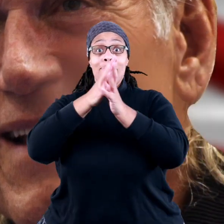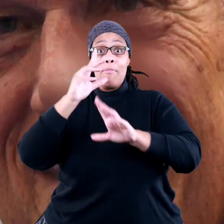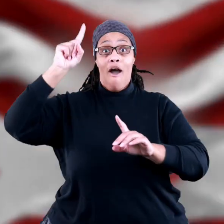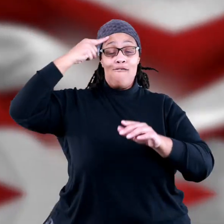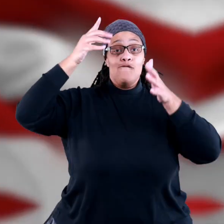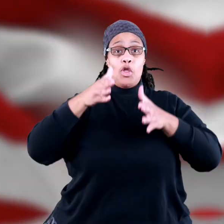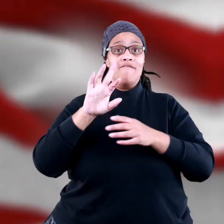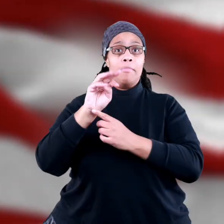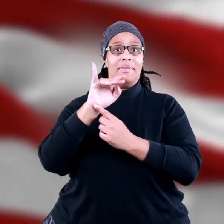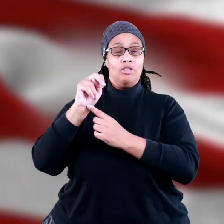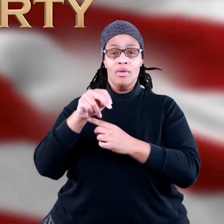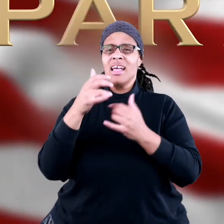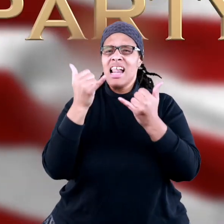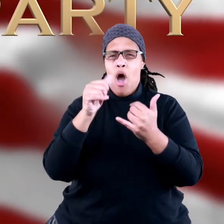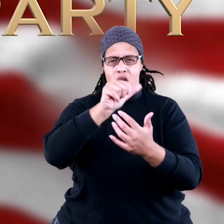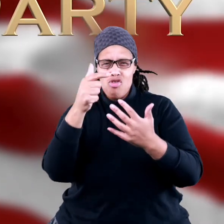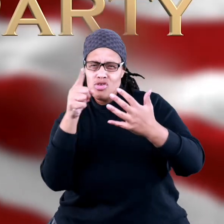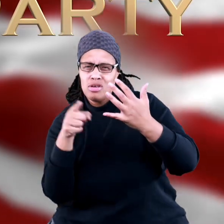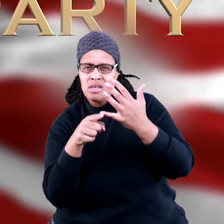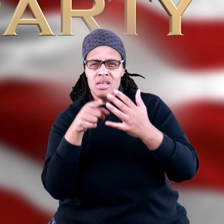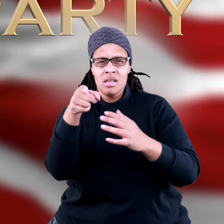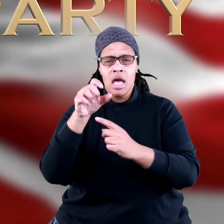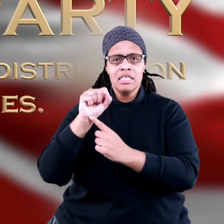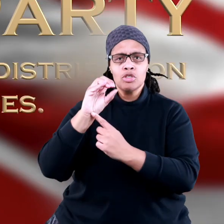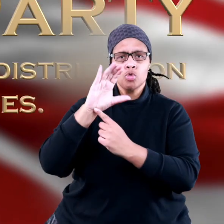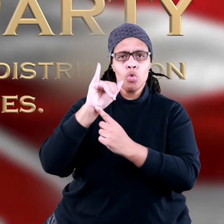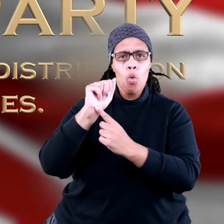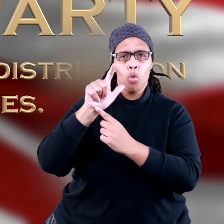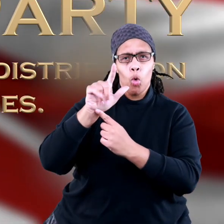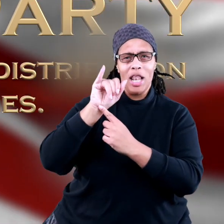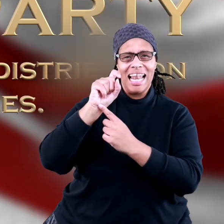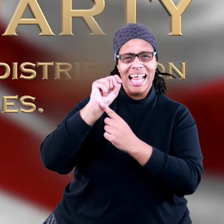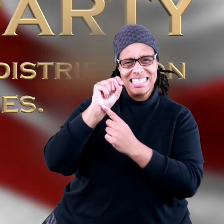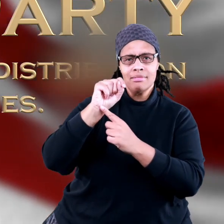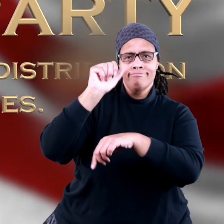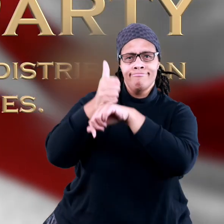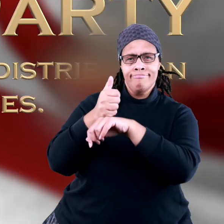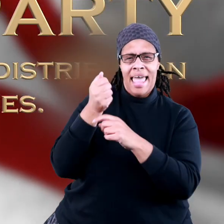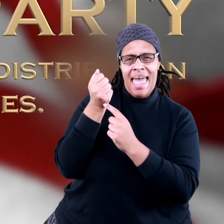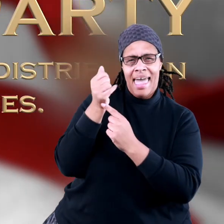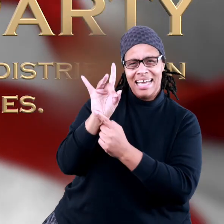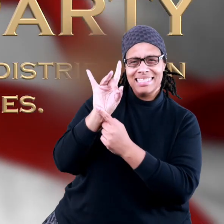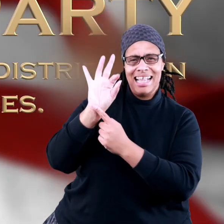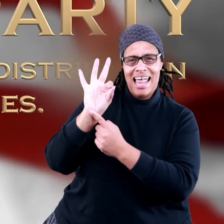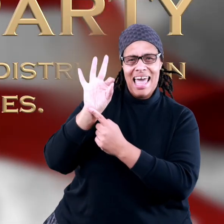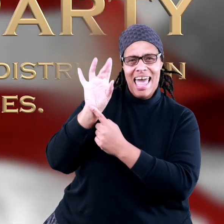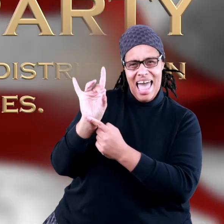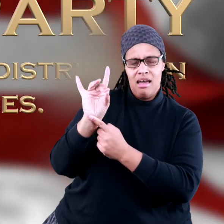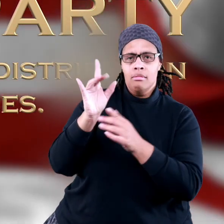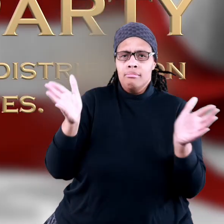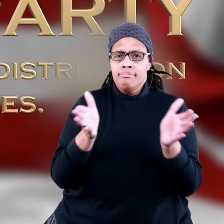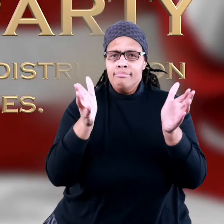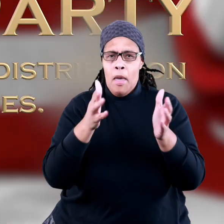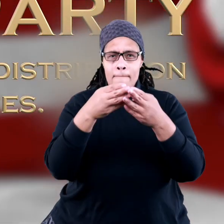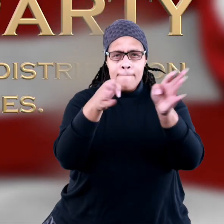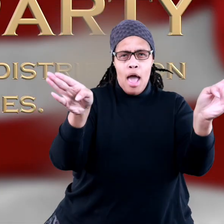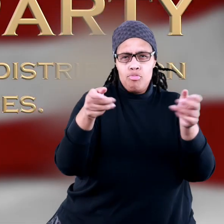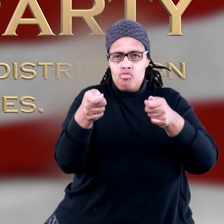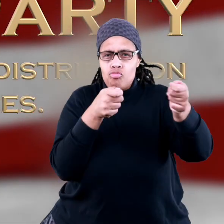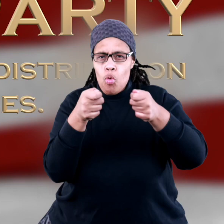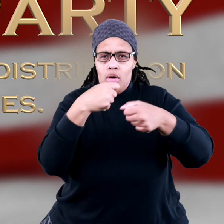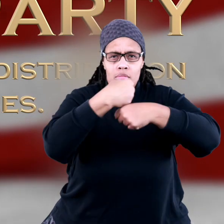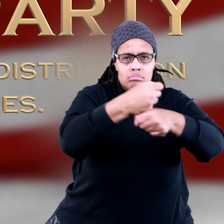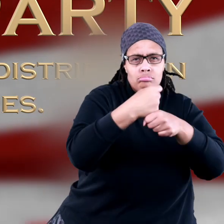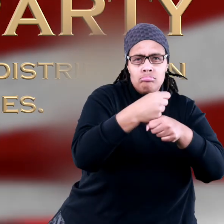of Minnesota. There's also the Socialist Party, founded in 1898 to promote public control of